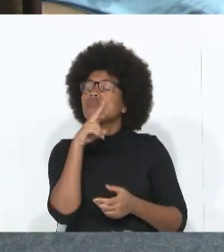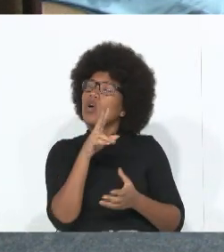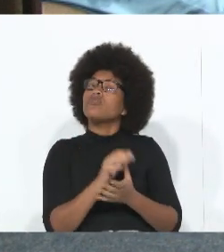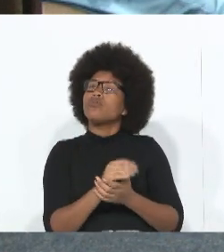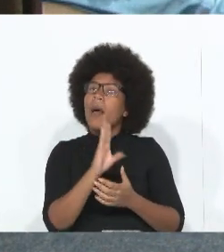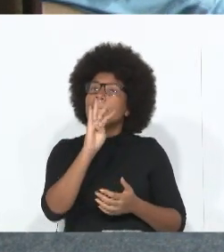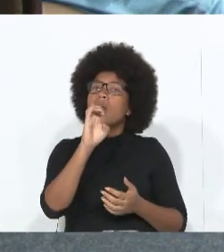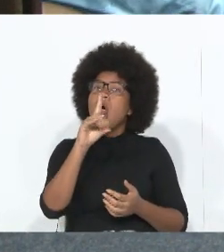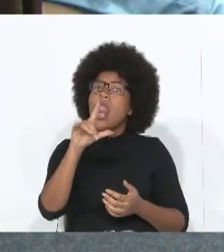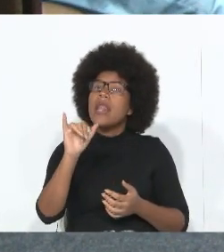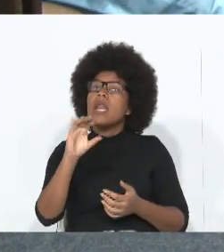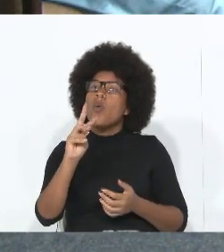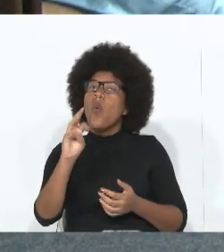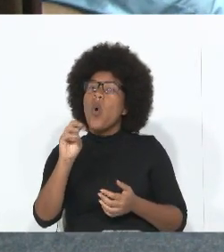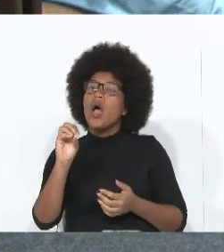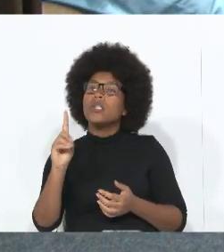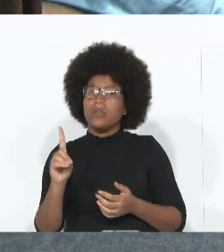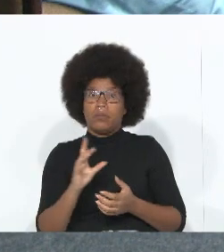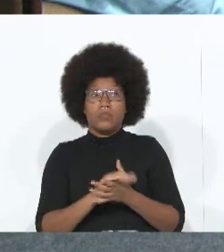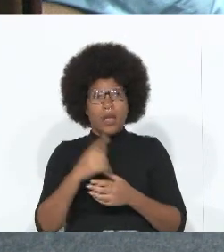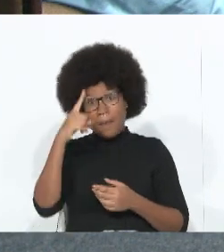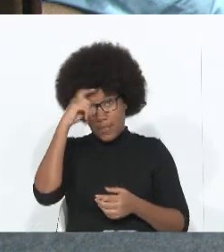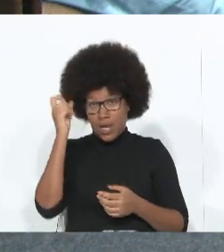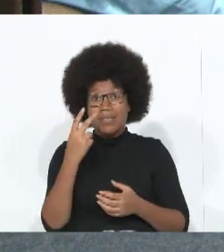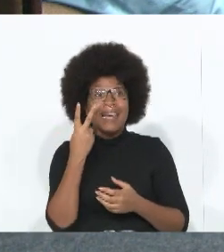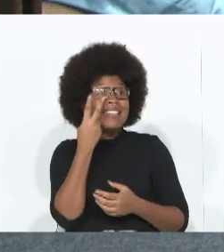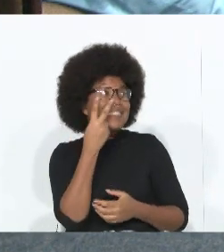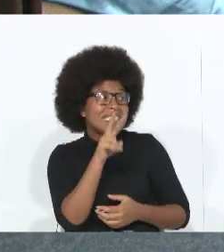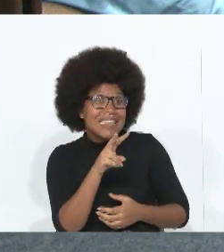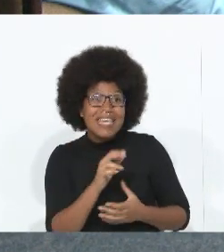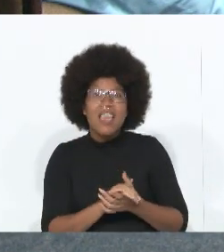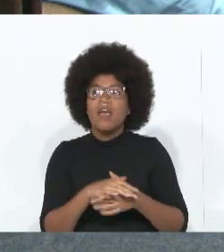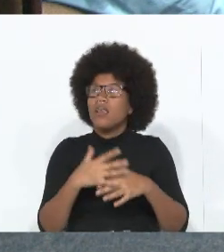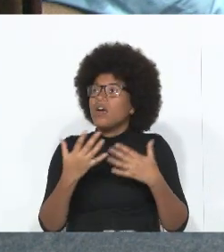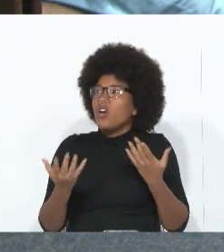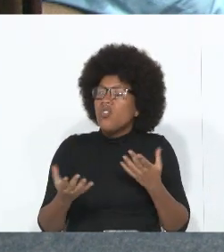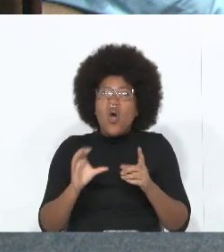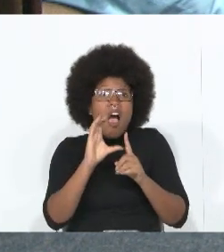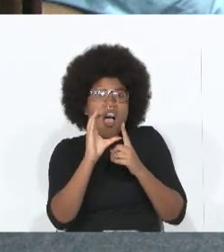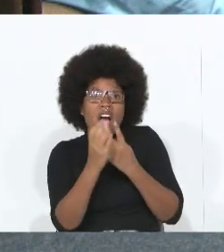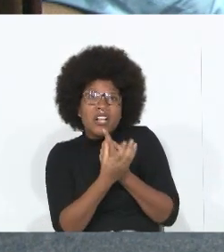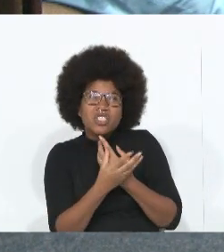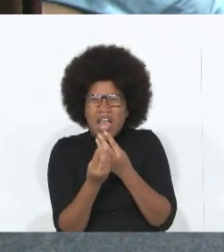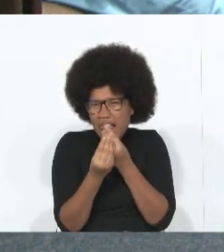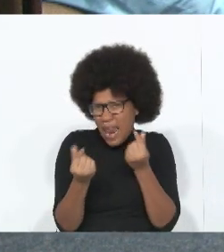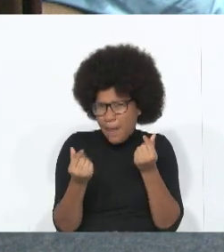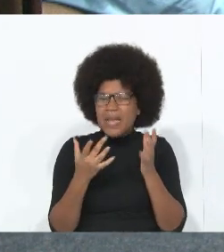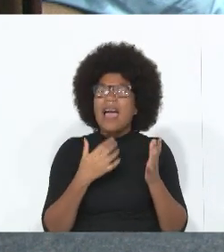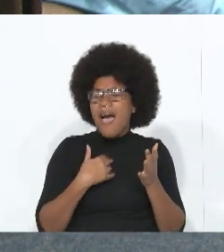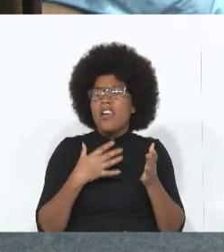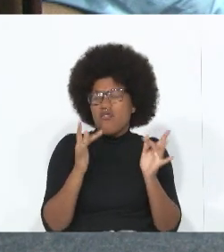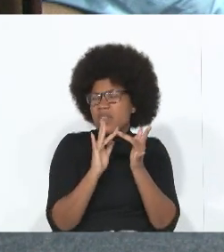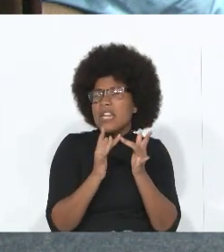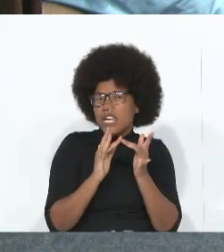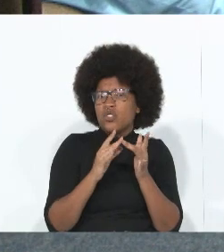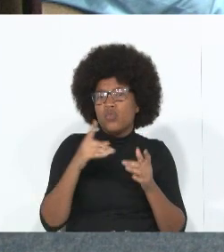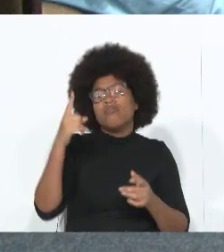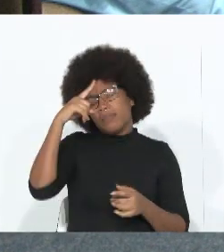more familiar with. And I think at this time, it is a product